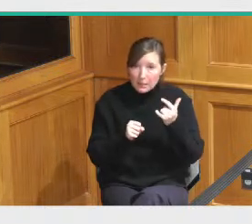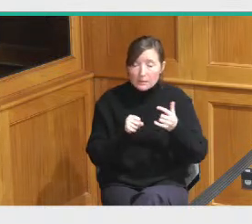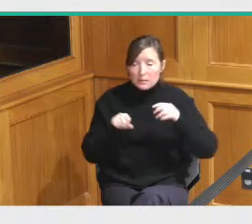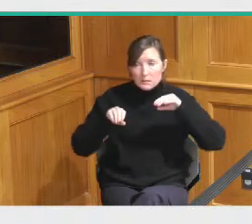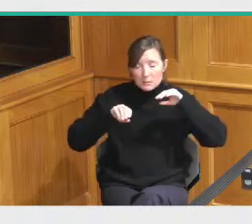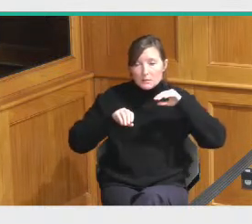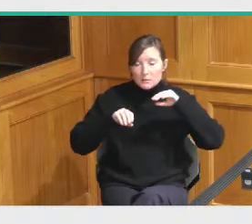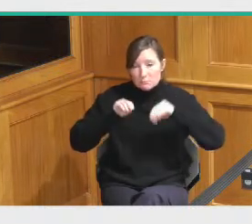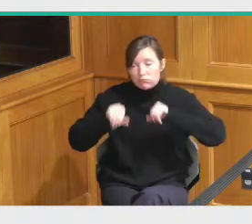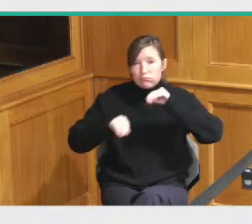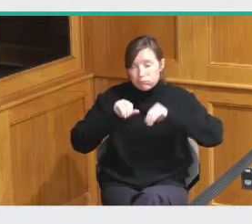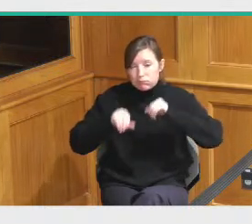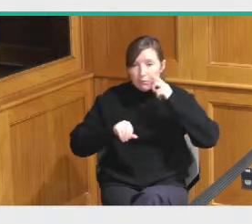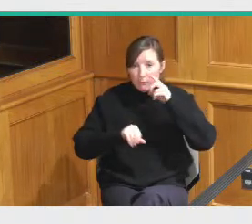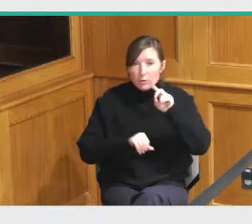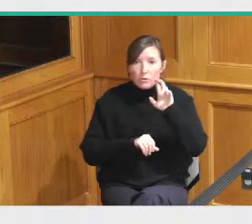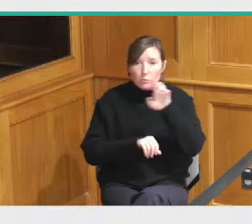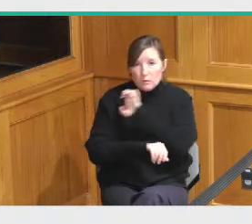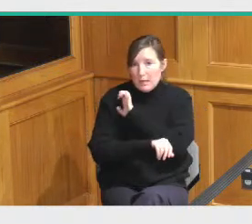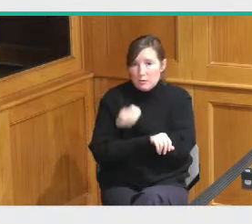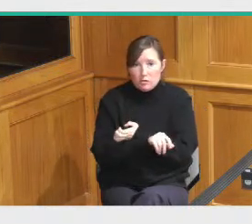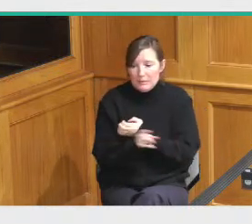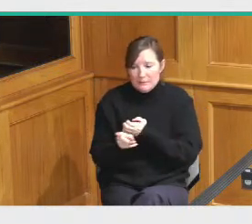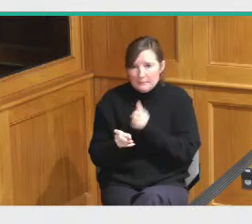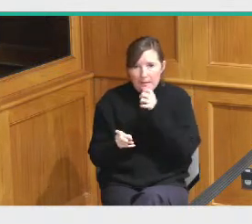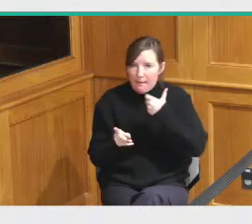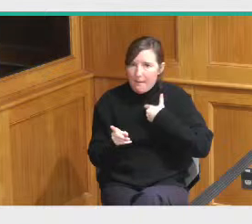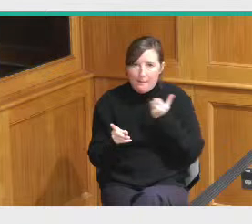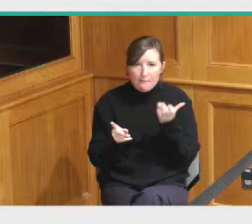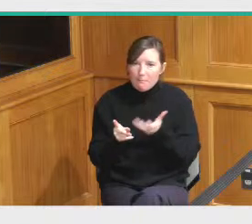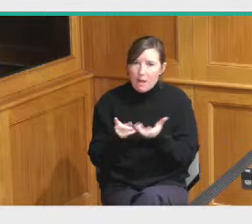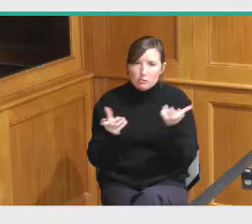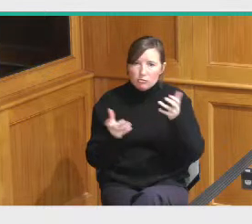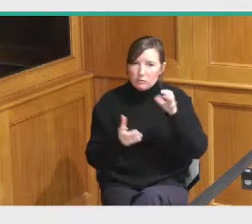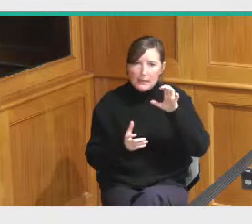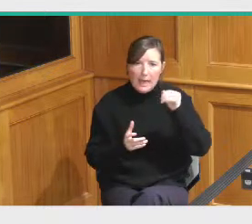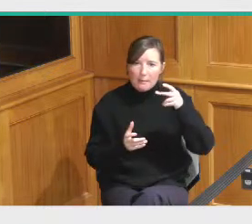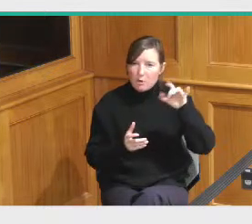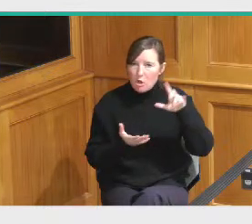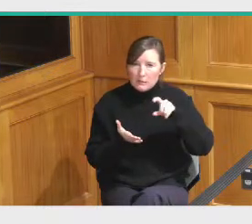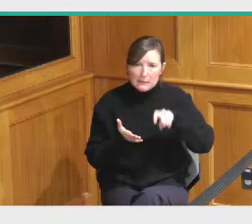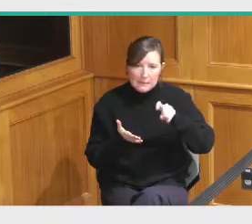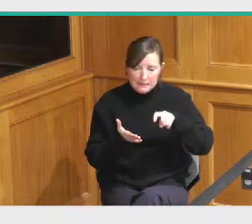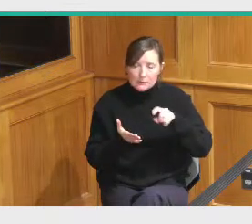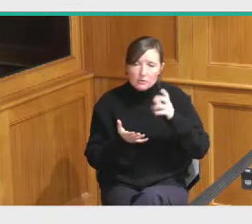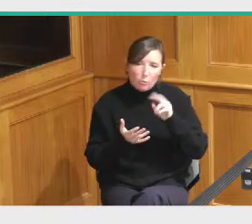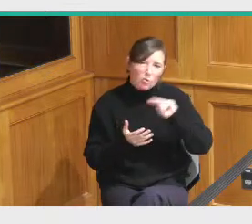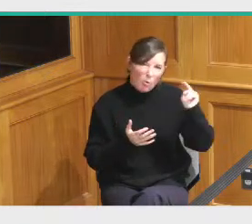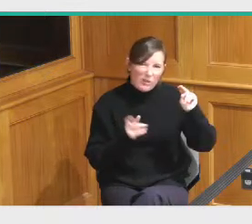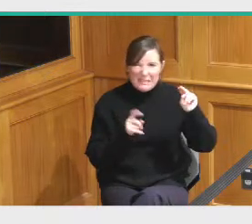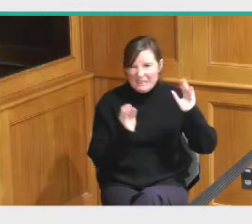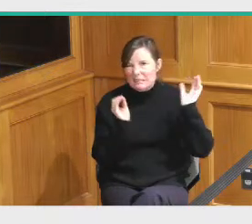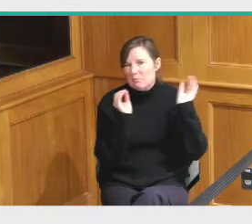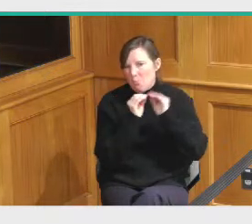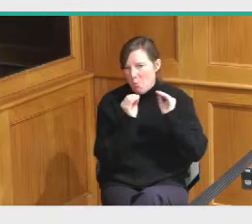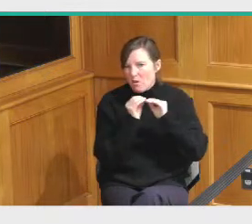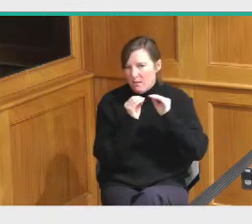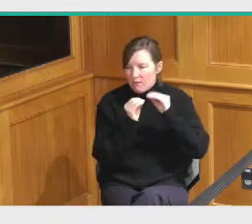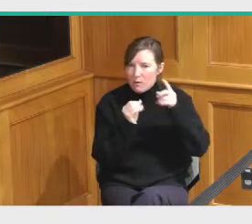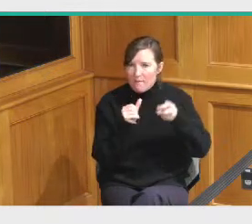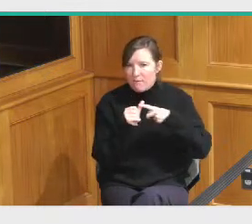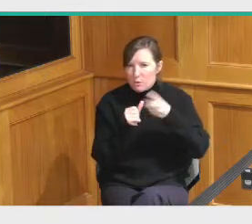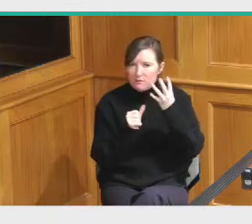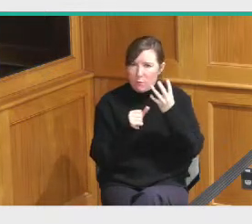Duke Energy Center, there's not going to be a lot of capital needs there. So more going into the north relatively in those first 4